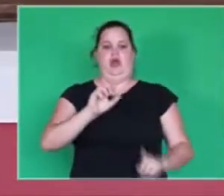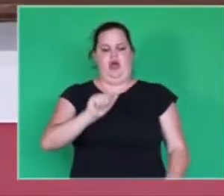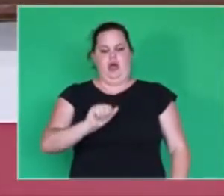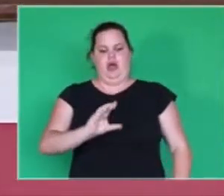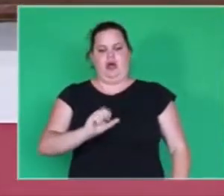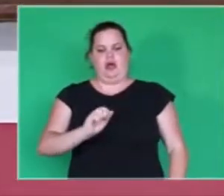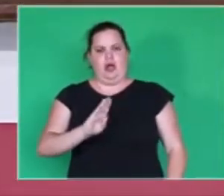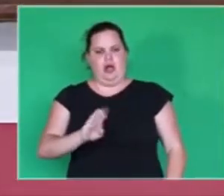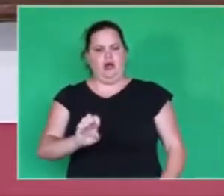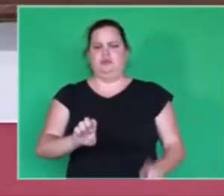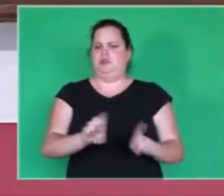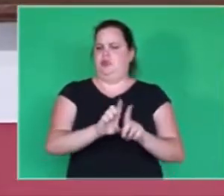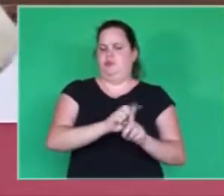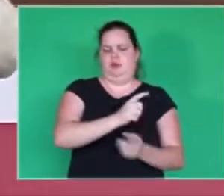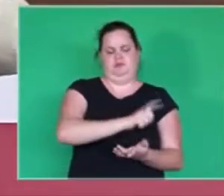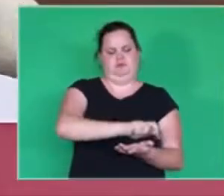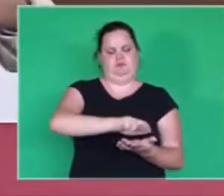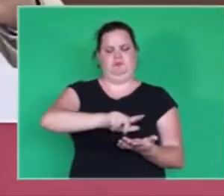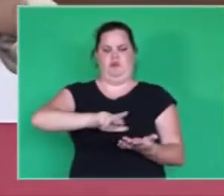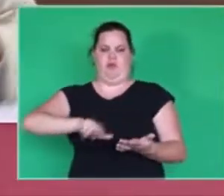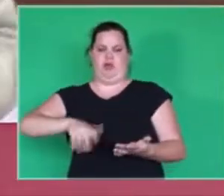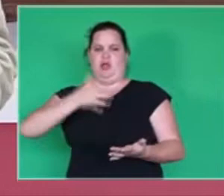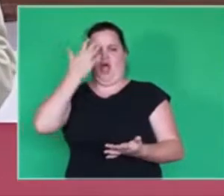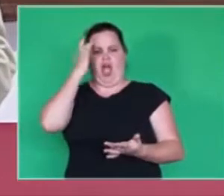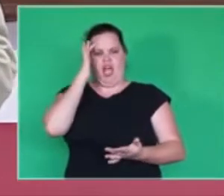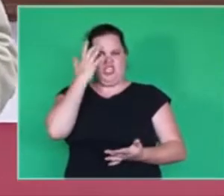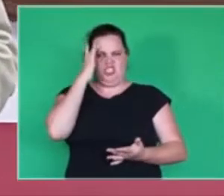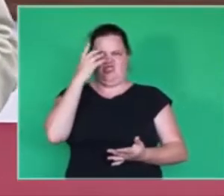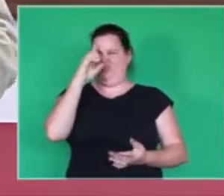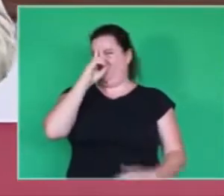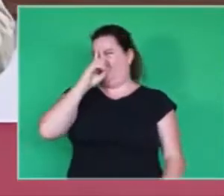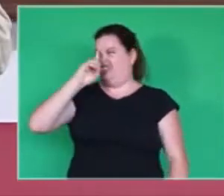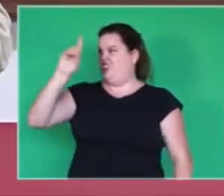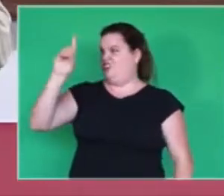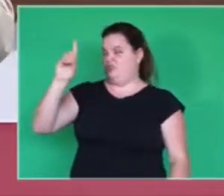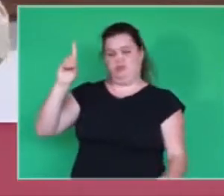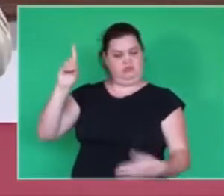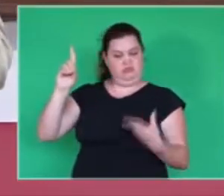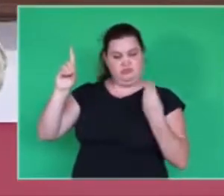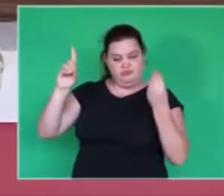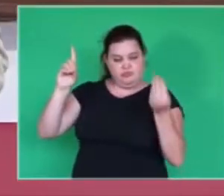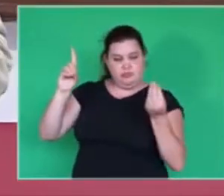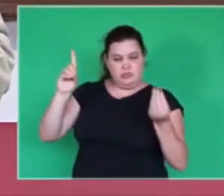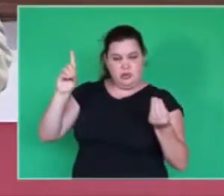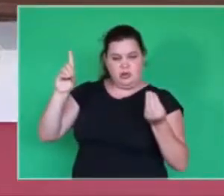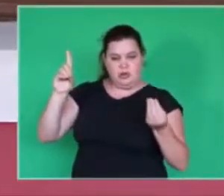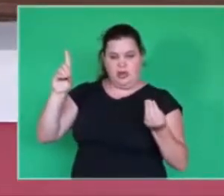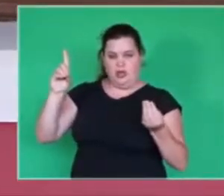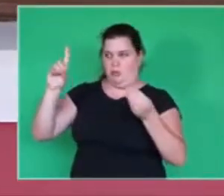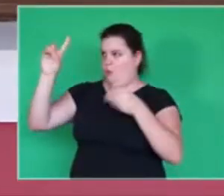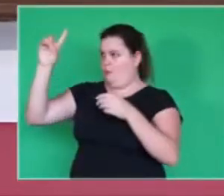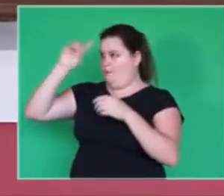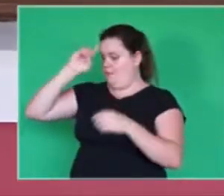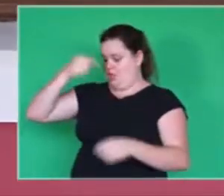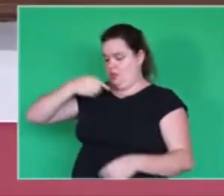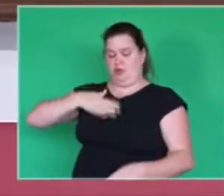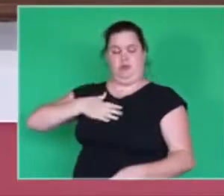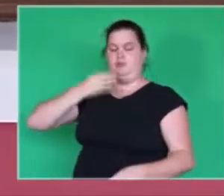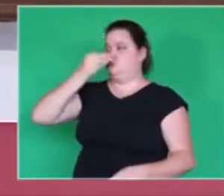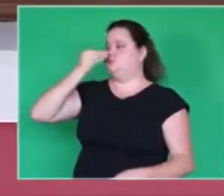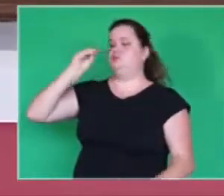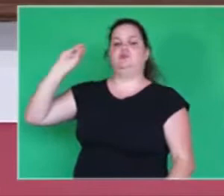Ahab. They thought that God could be subordinate to